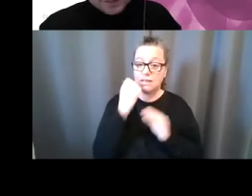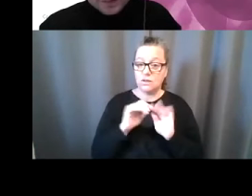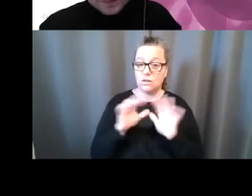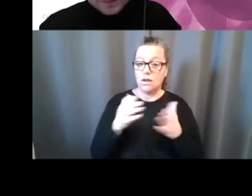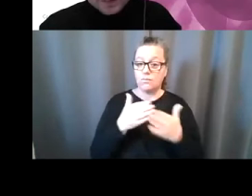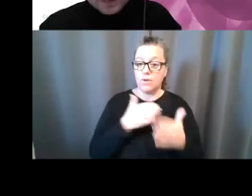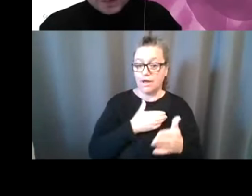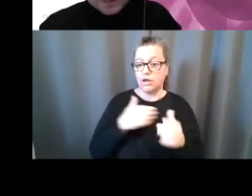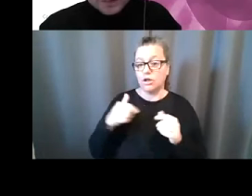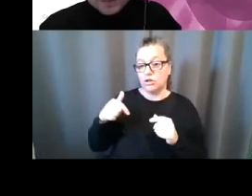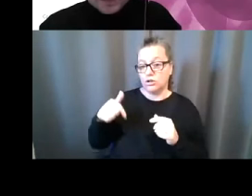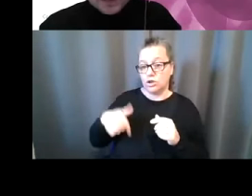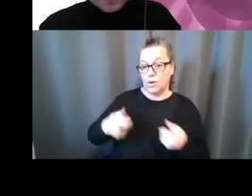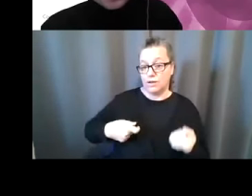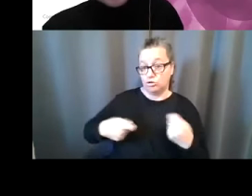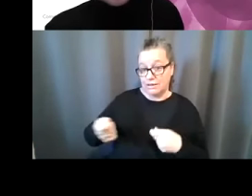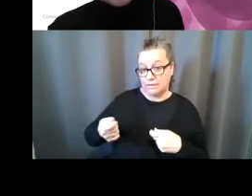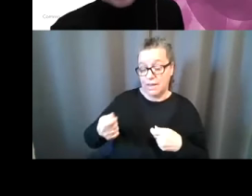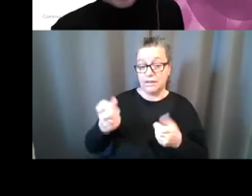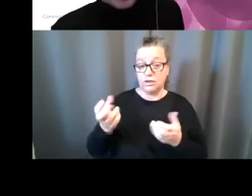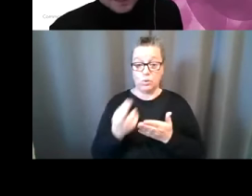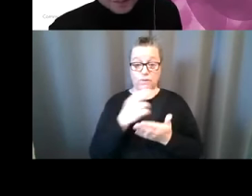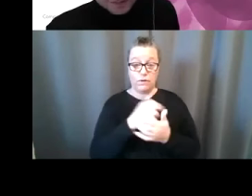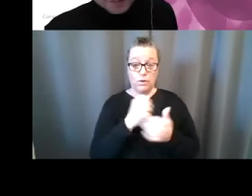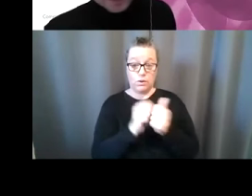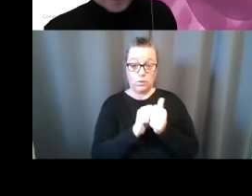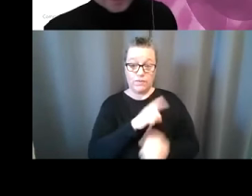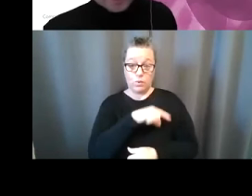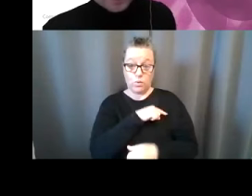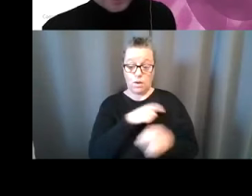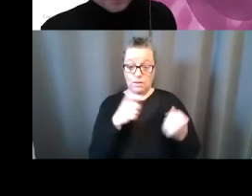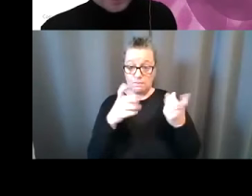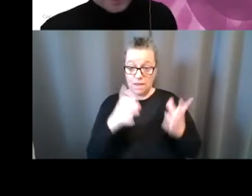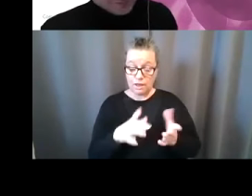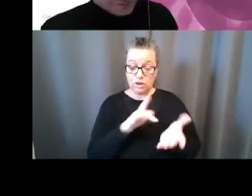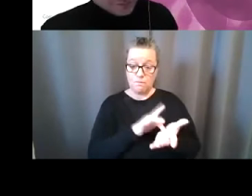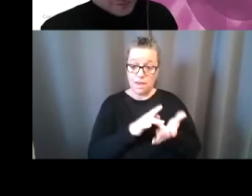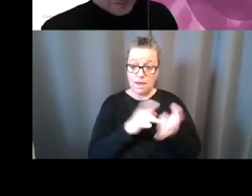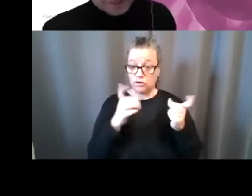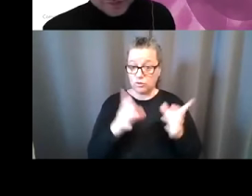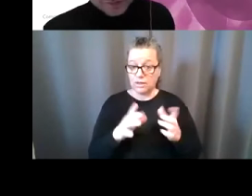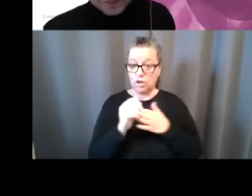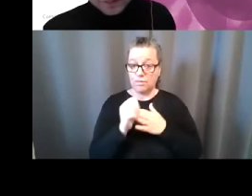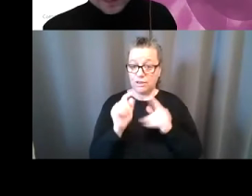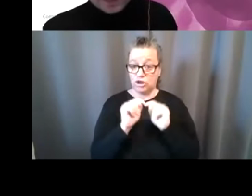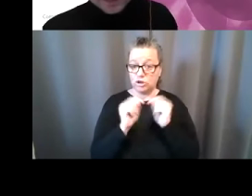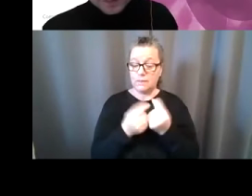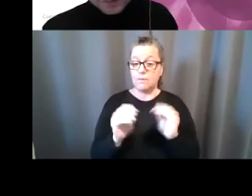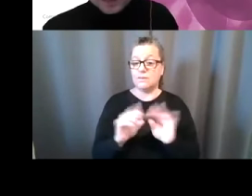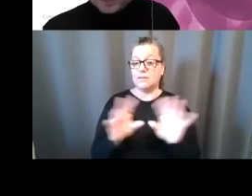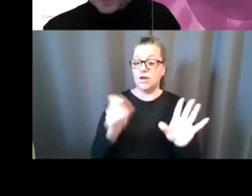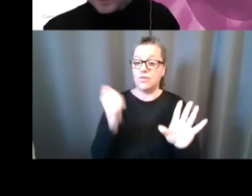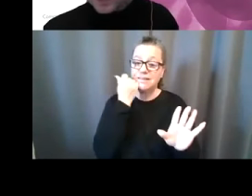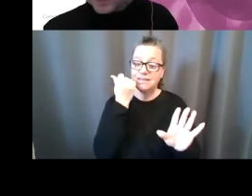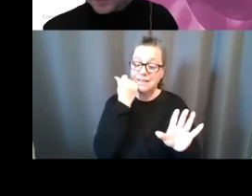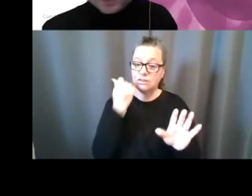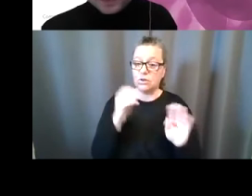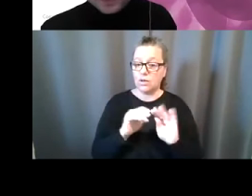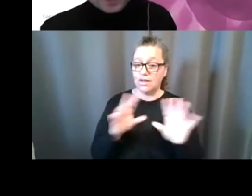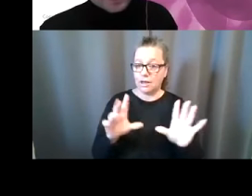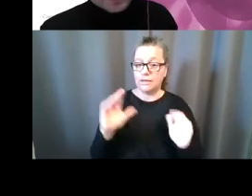transplant. After reviewing with our transplant quality manager, medical director, and leadership team, it was clear that dental clearance posed an